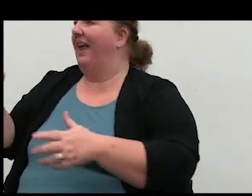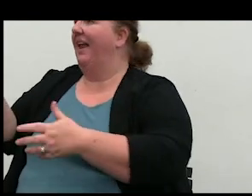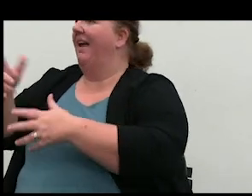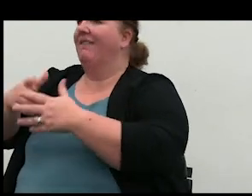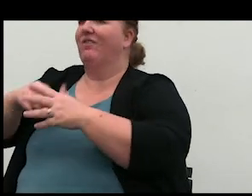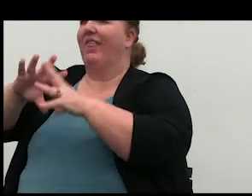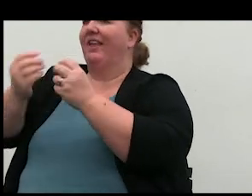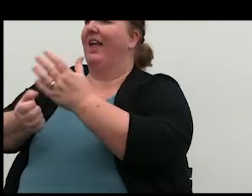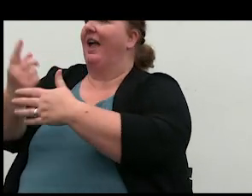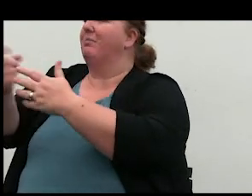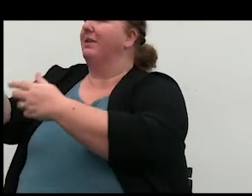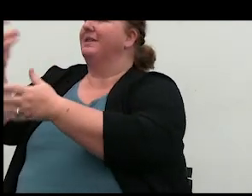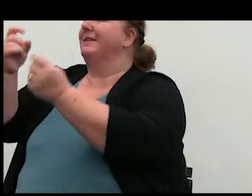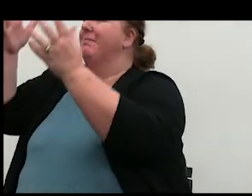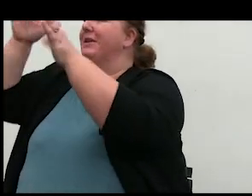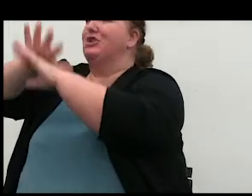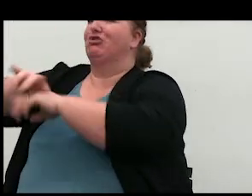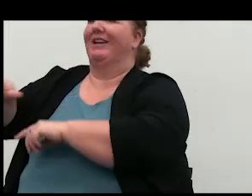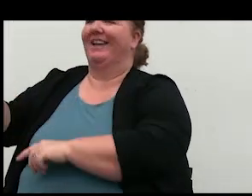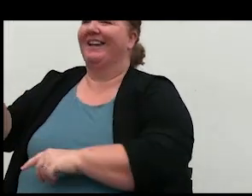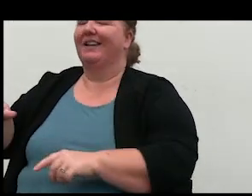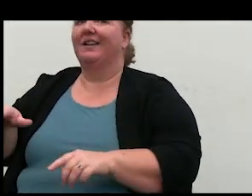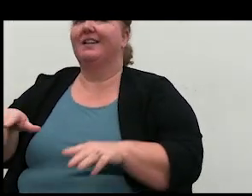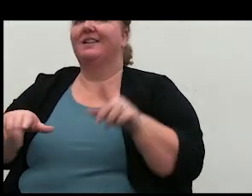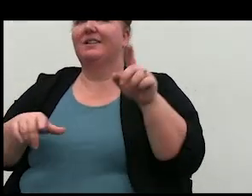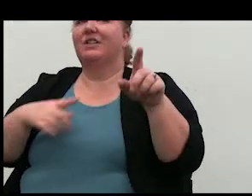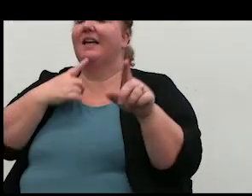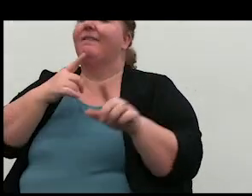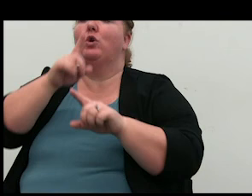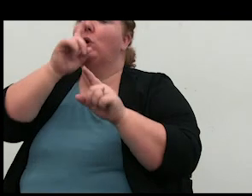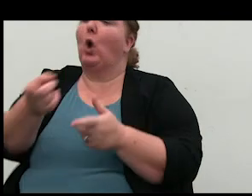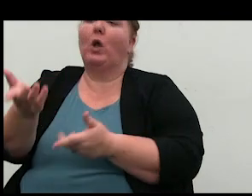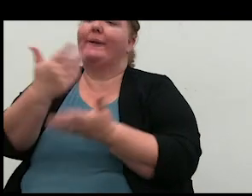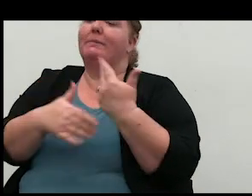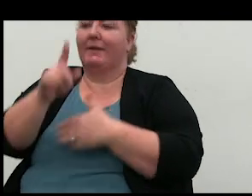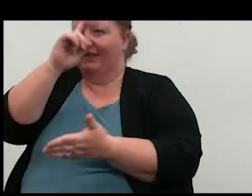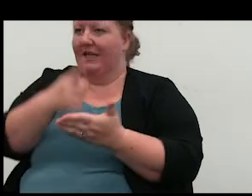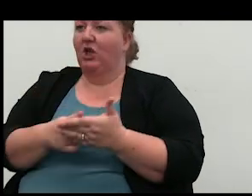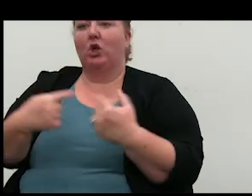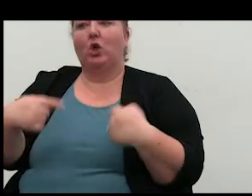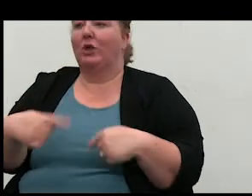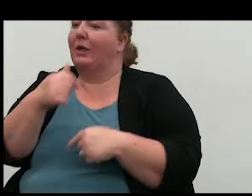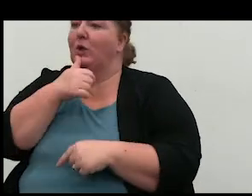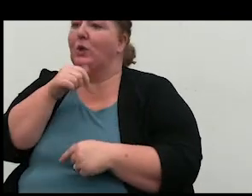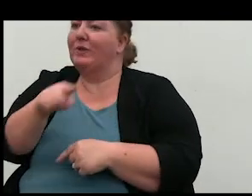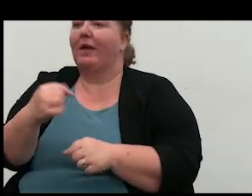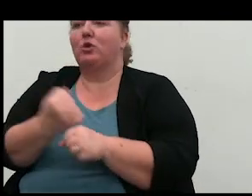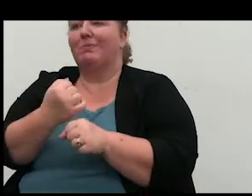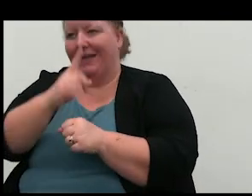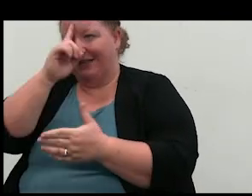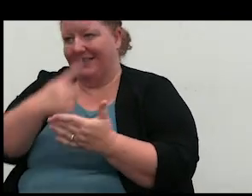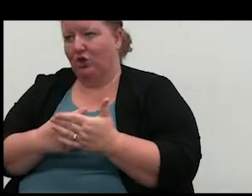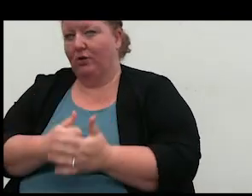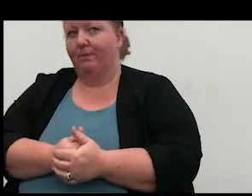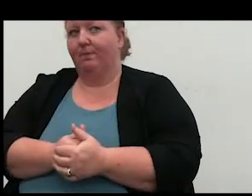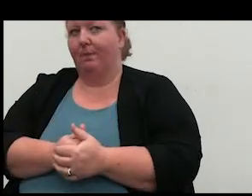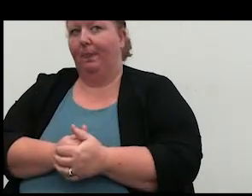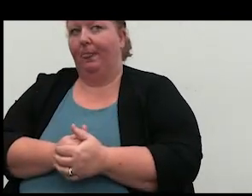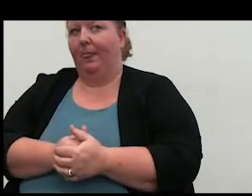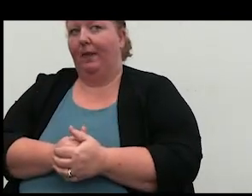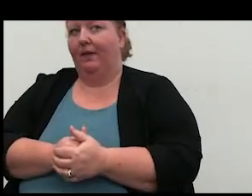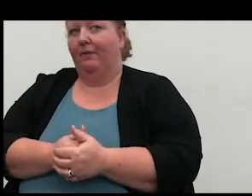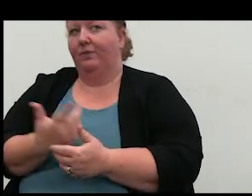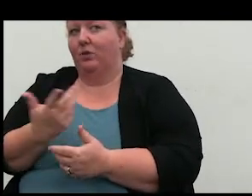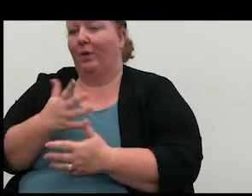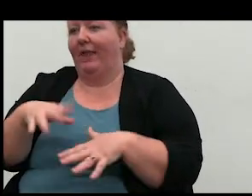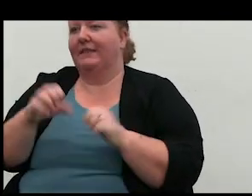mystery. Well, it's easy if you say, if you cannot explain the decision, you're not allowed to use that to make a decision. That's where the